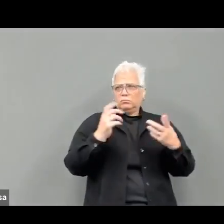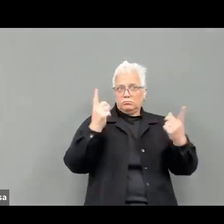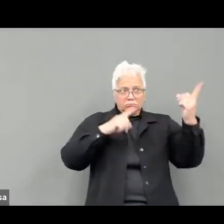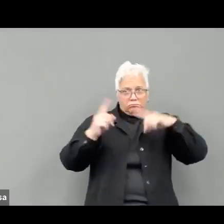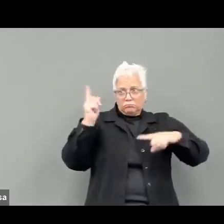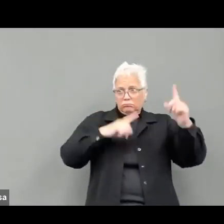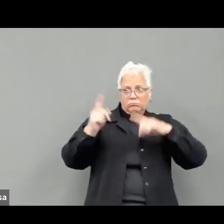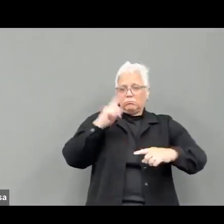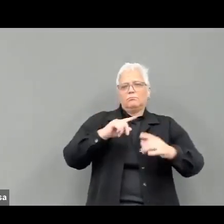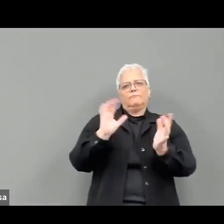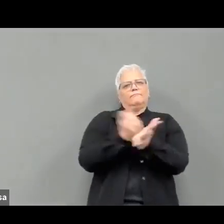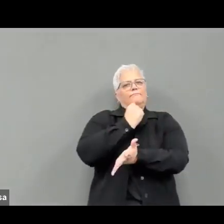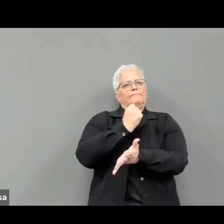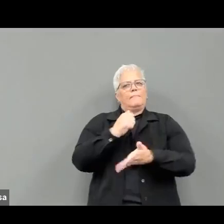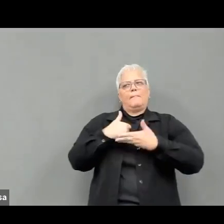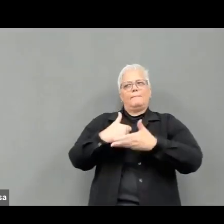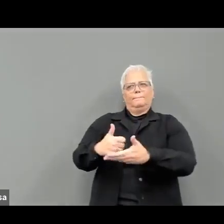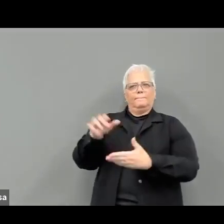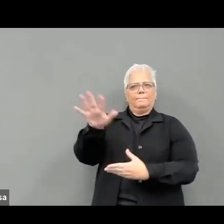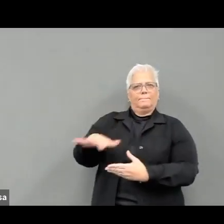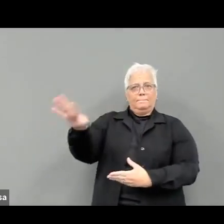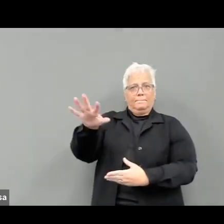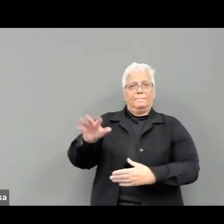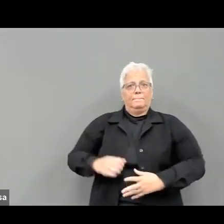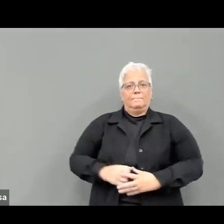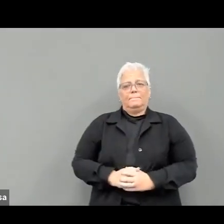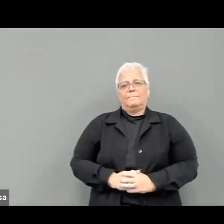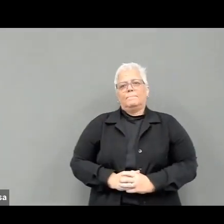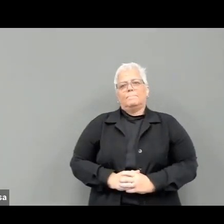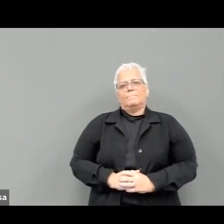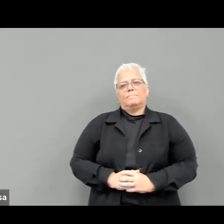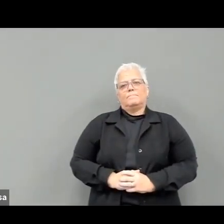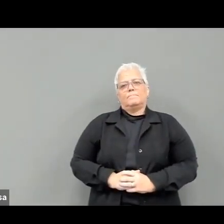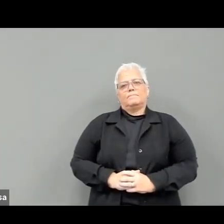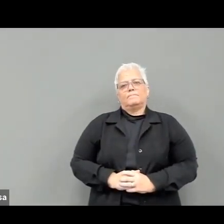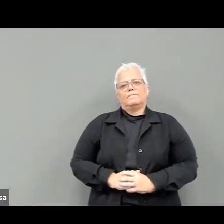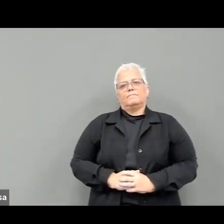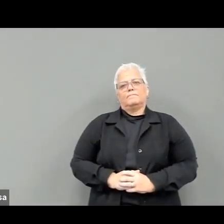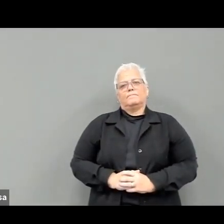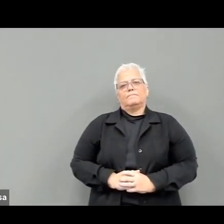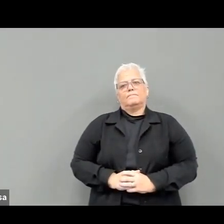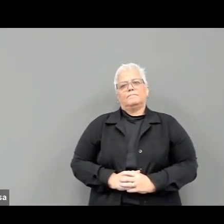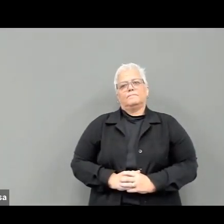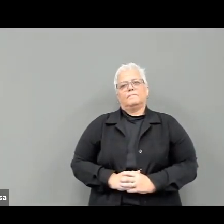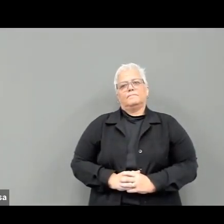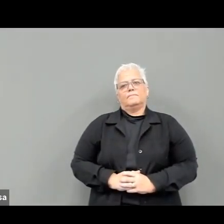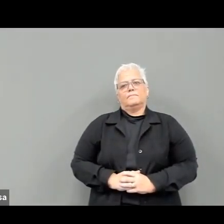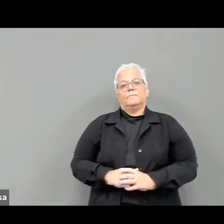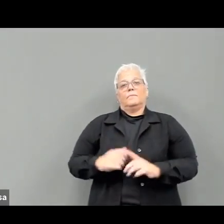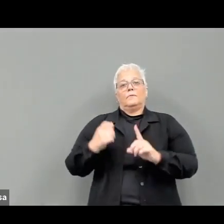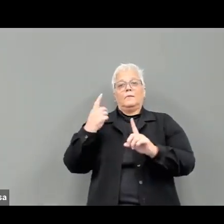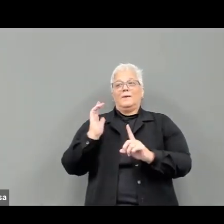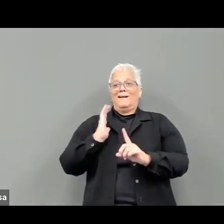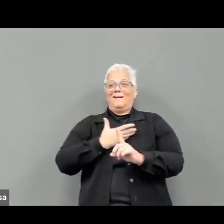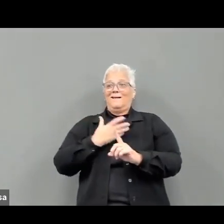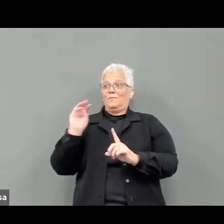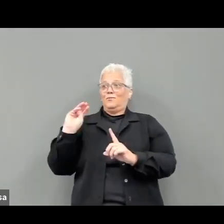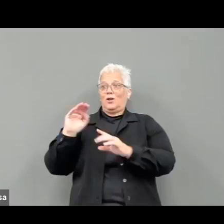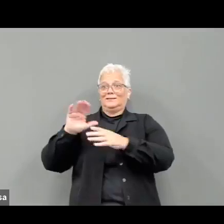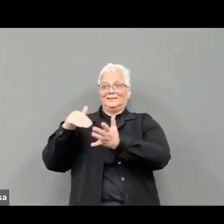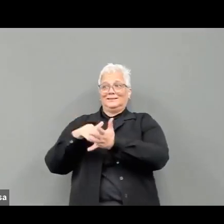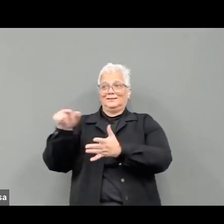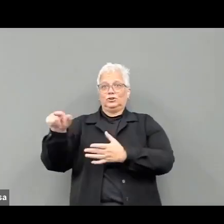the teachers, but I understand that only teachers who are 65 and older are eligible